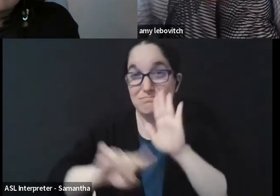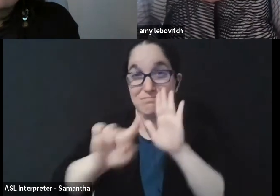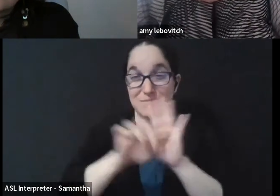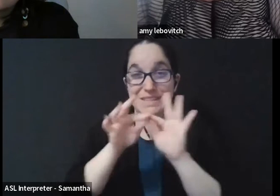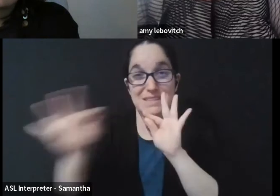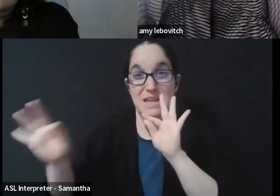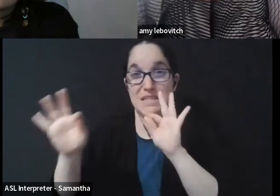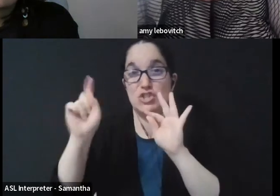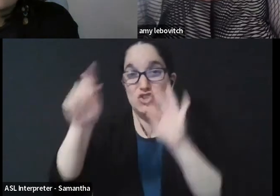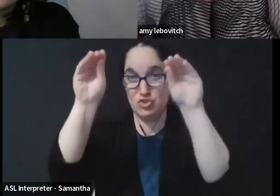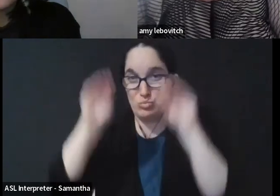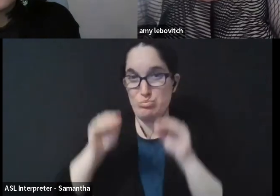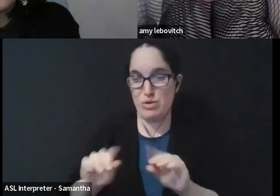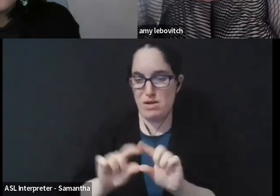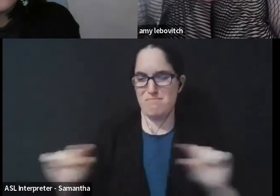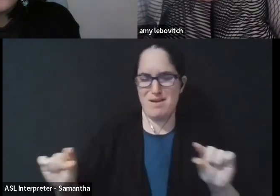placed